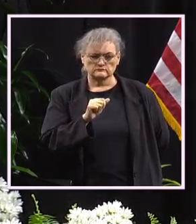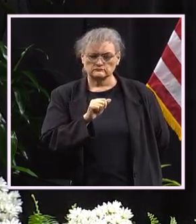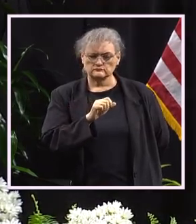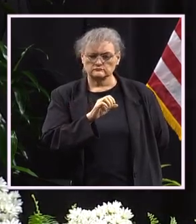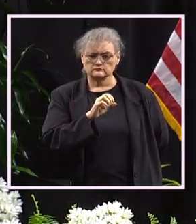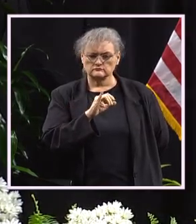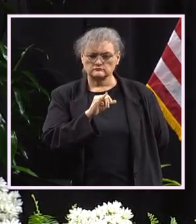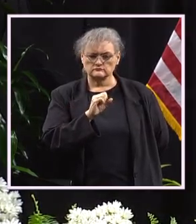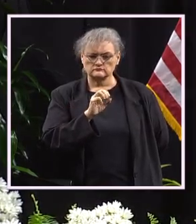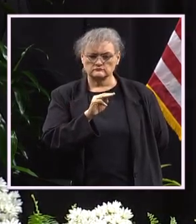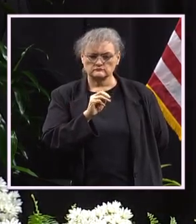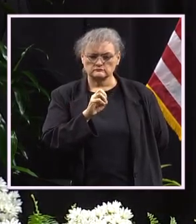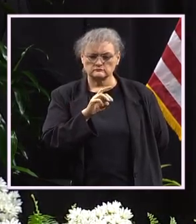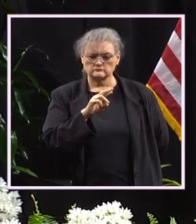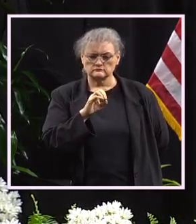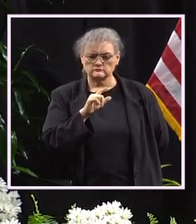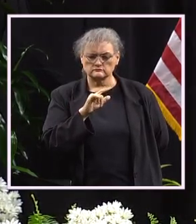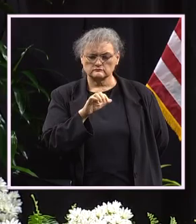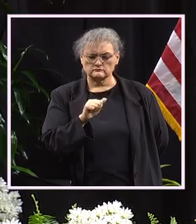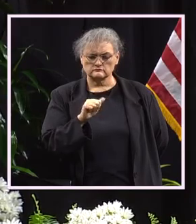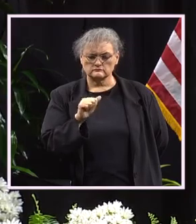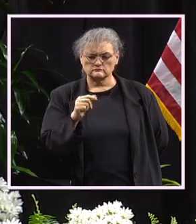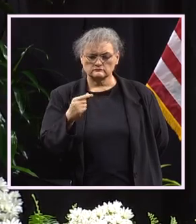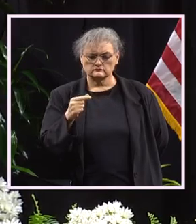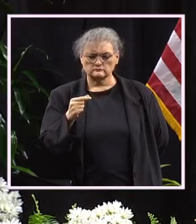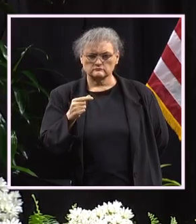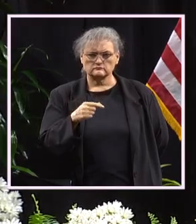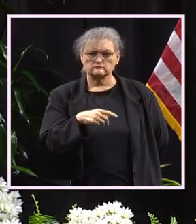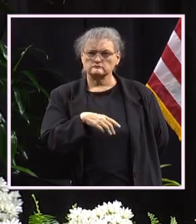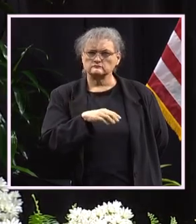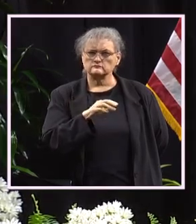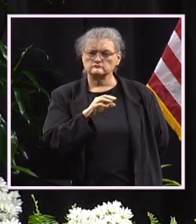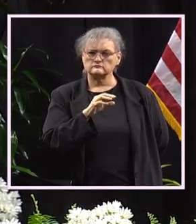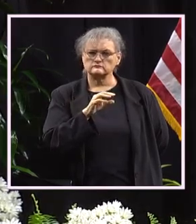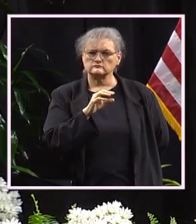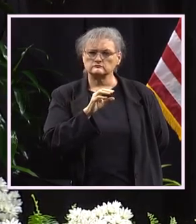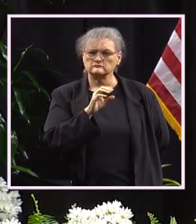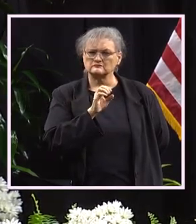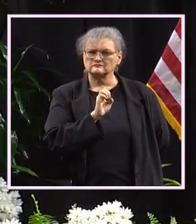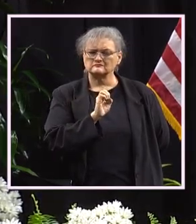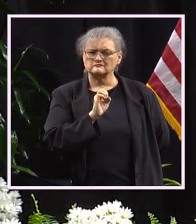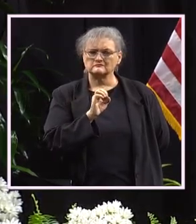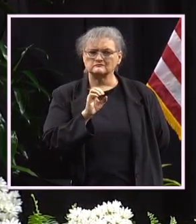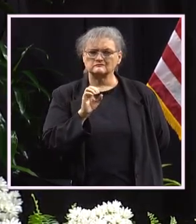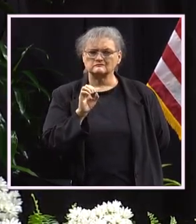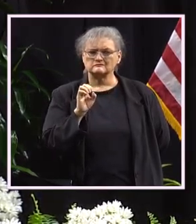Esmeralda Garcia, magna cum laude. Tyrell T. Seno, cum laude.